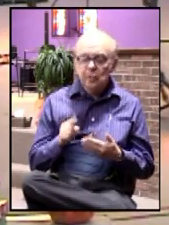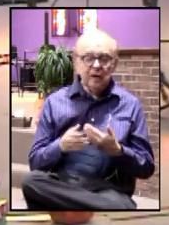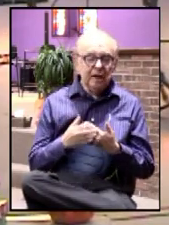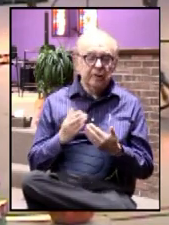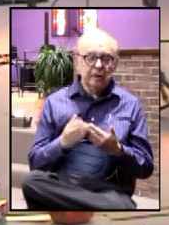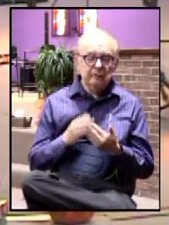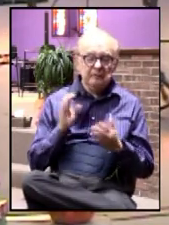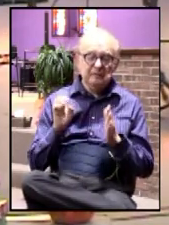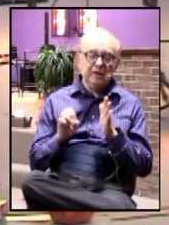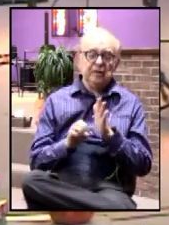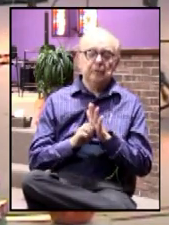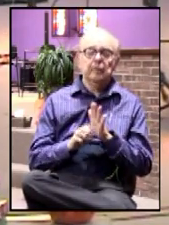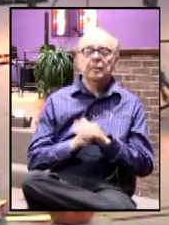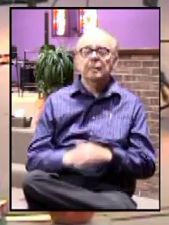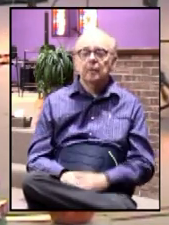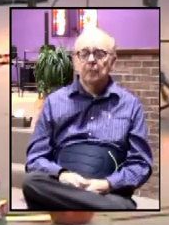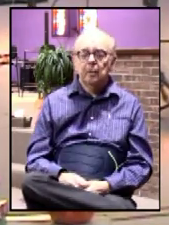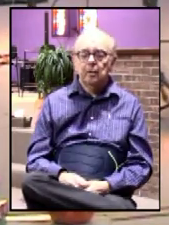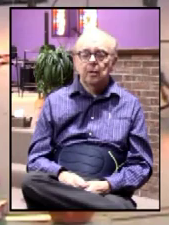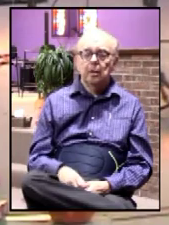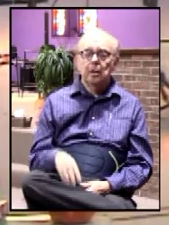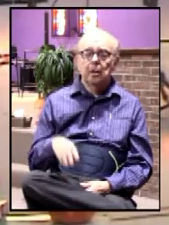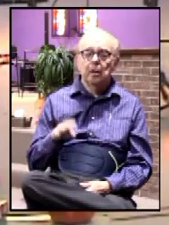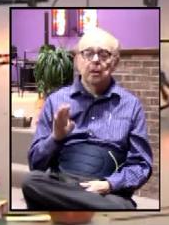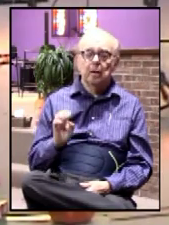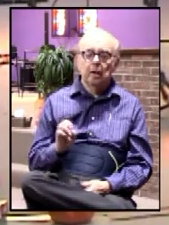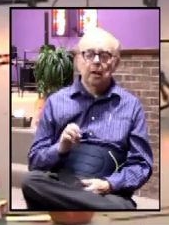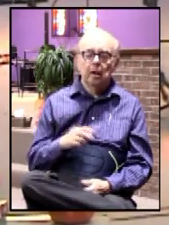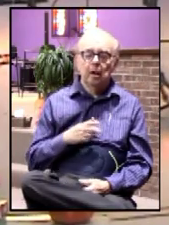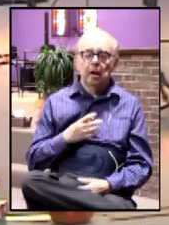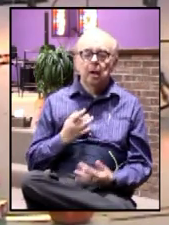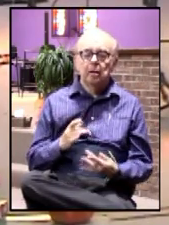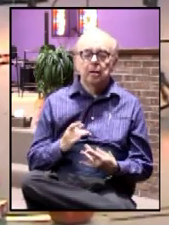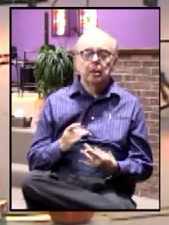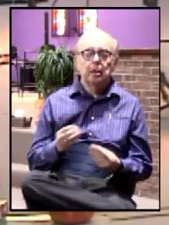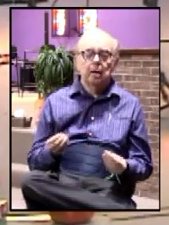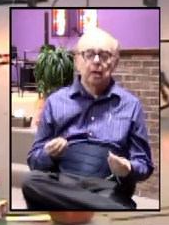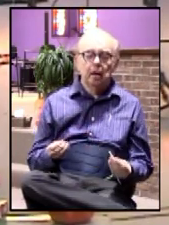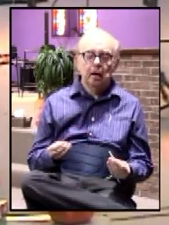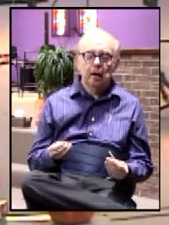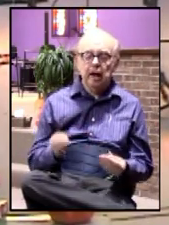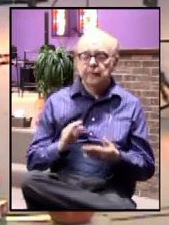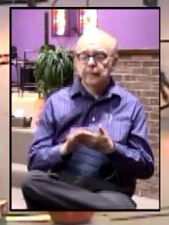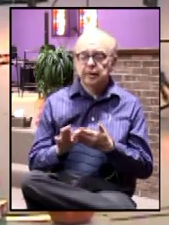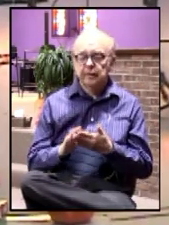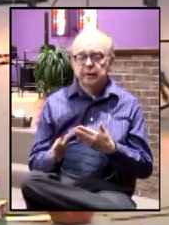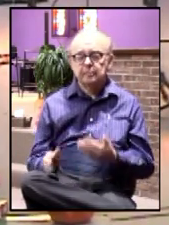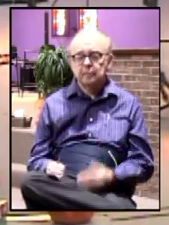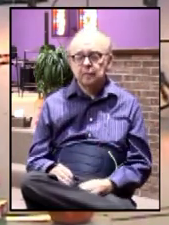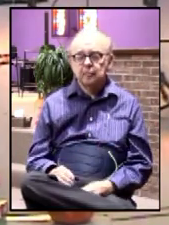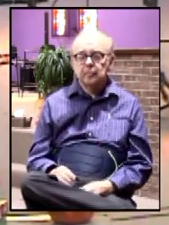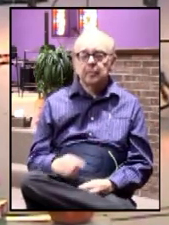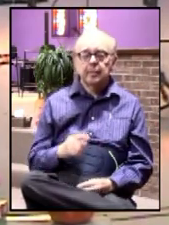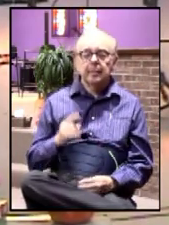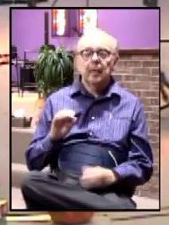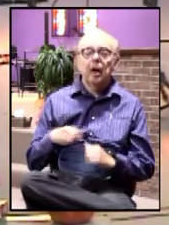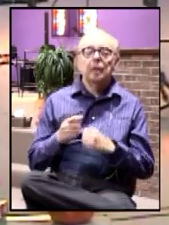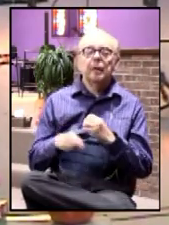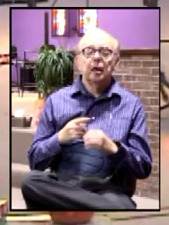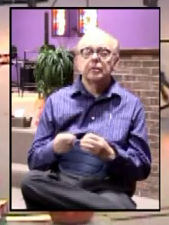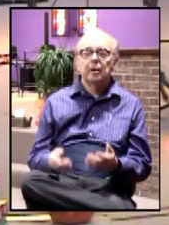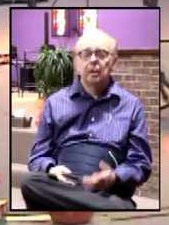For instance, be kind, tenderhearted, or forgiving. How